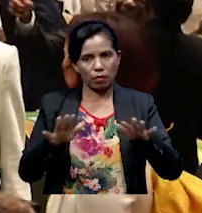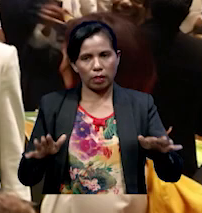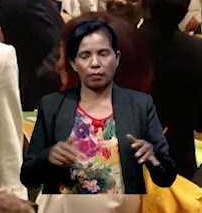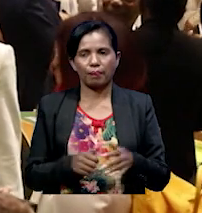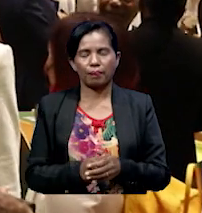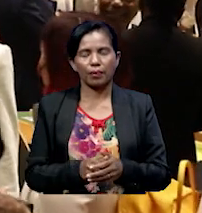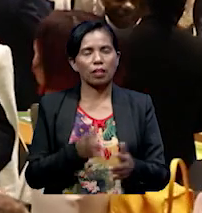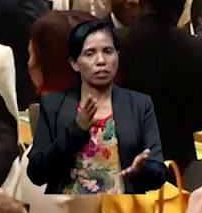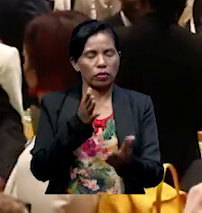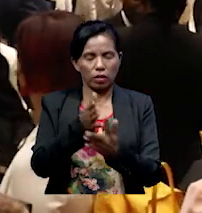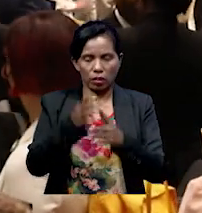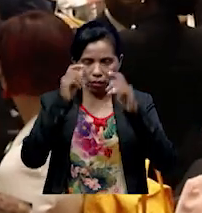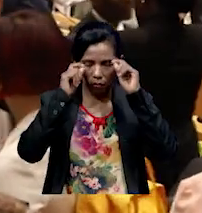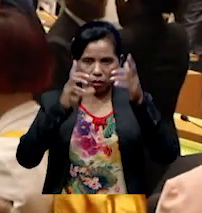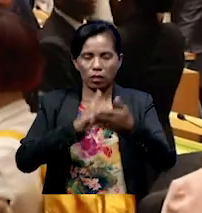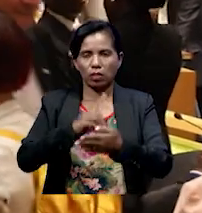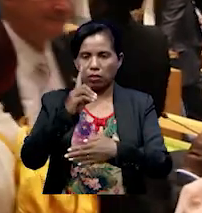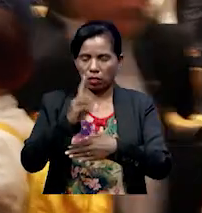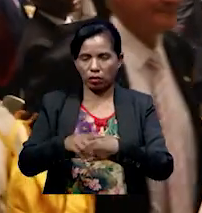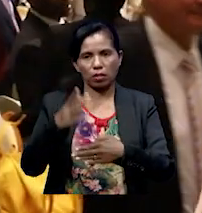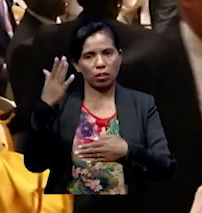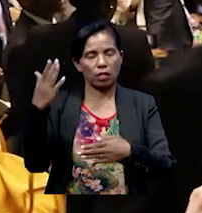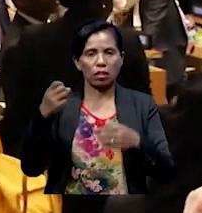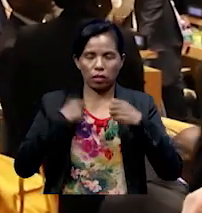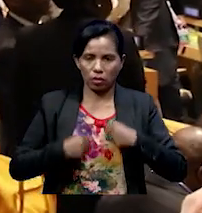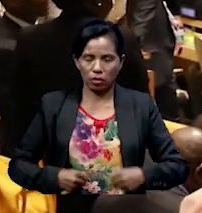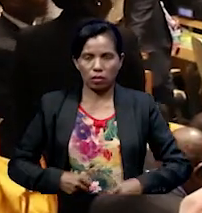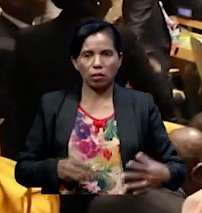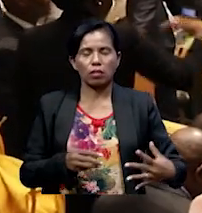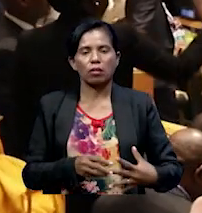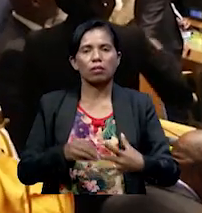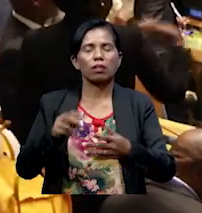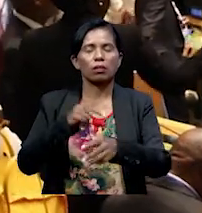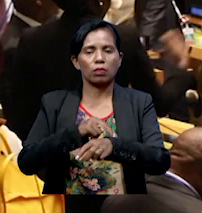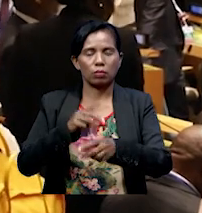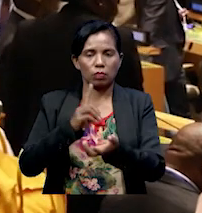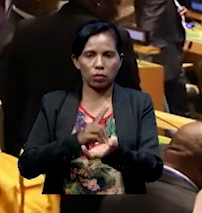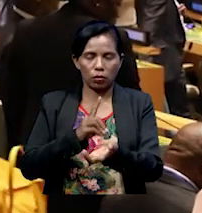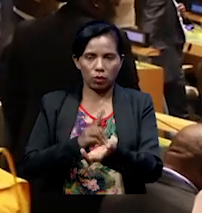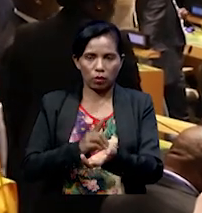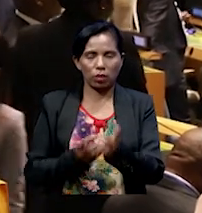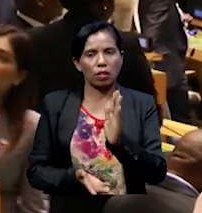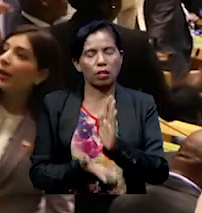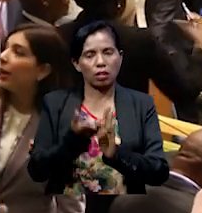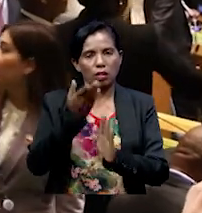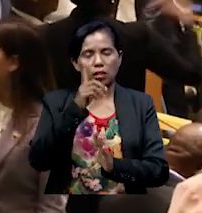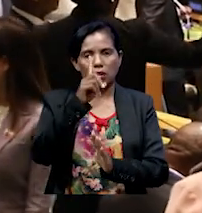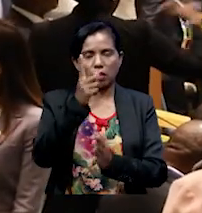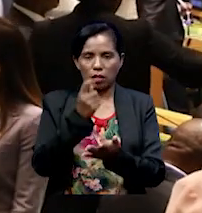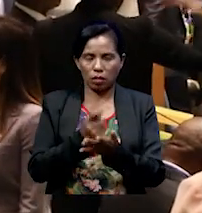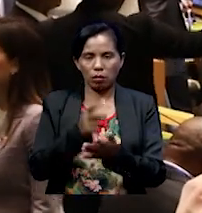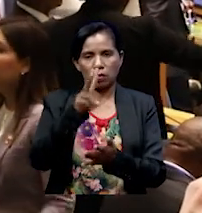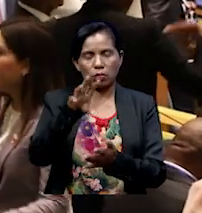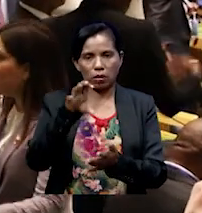base sucesso Timor-Leste e a desenvolvimento do setor saúde, liu número doutor na Bea Tinziona Rihun Ida Atusrua,